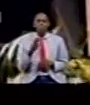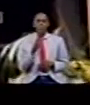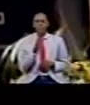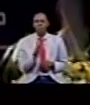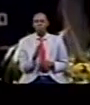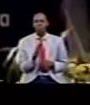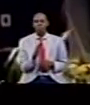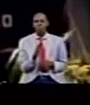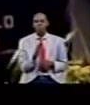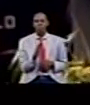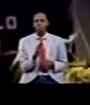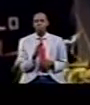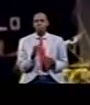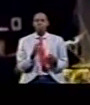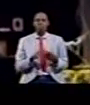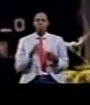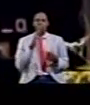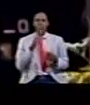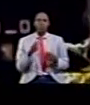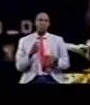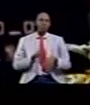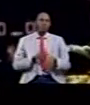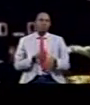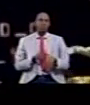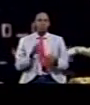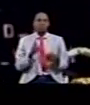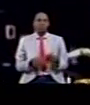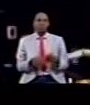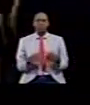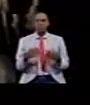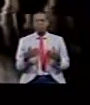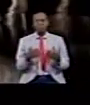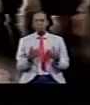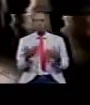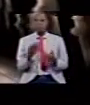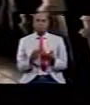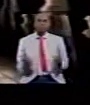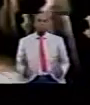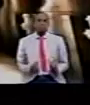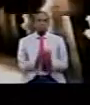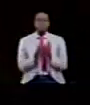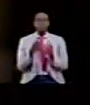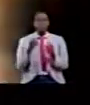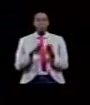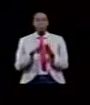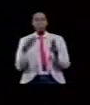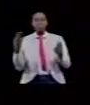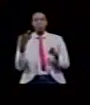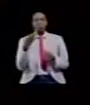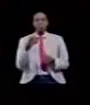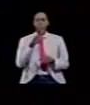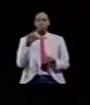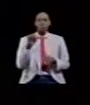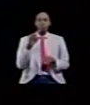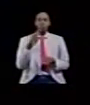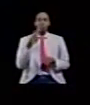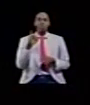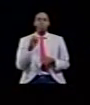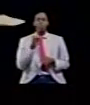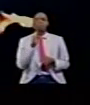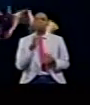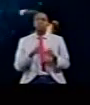door, fill. And we saw what happened, that at the end, the woman was able to fill all